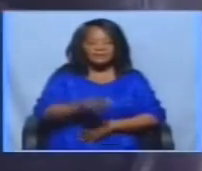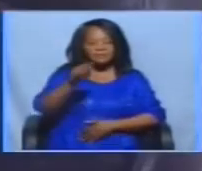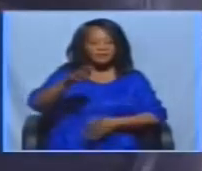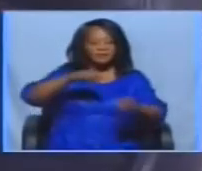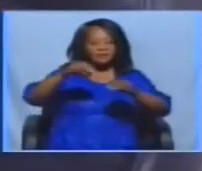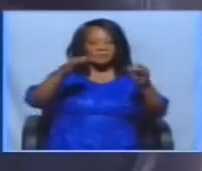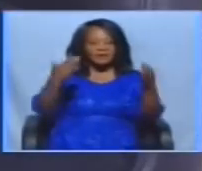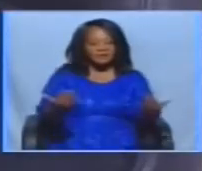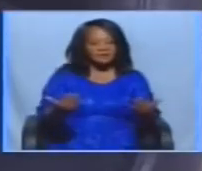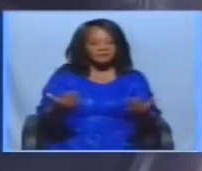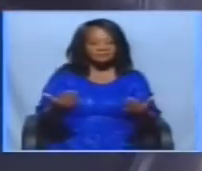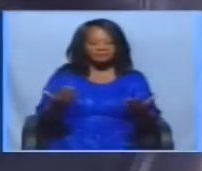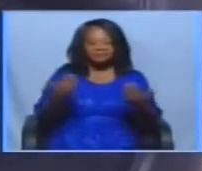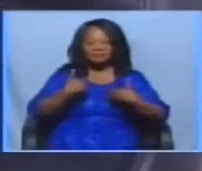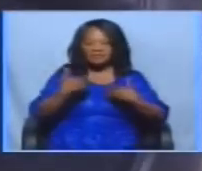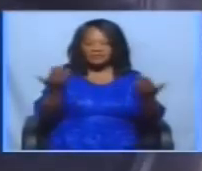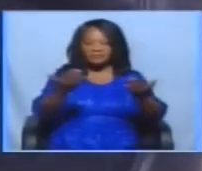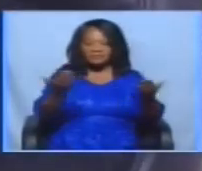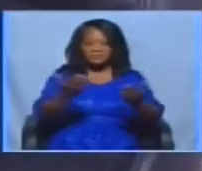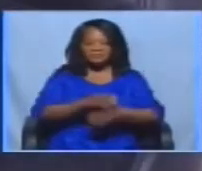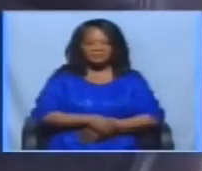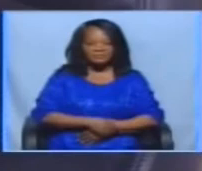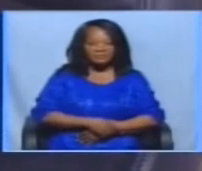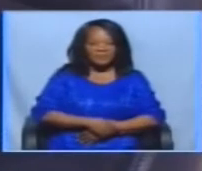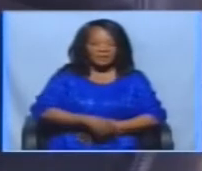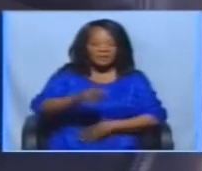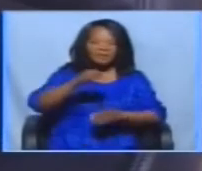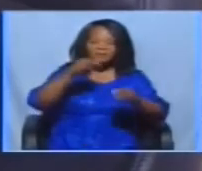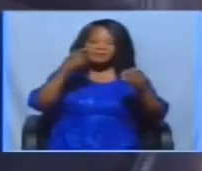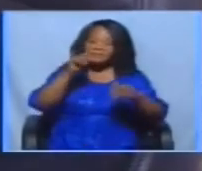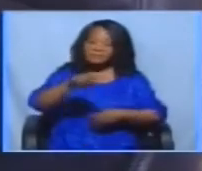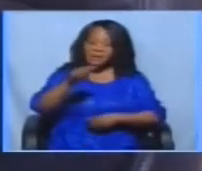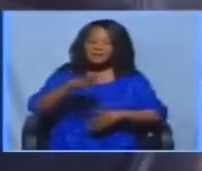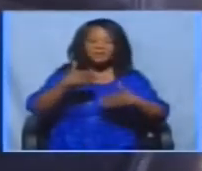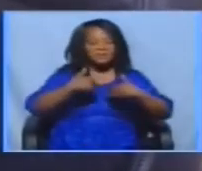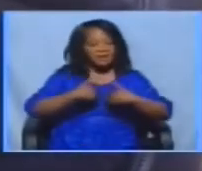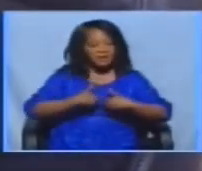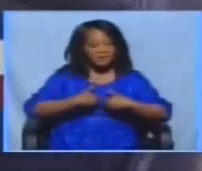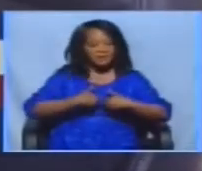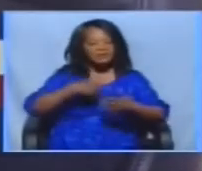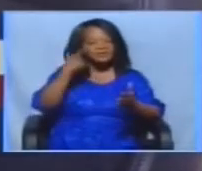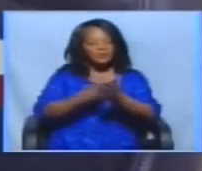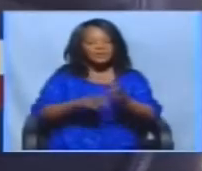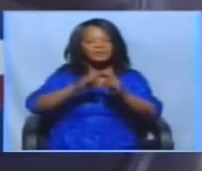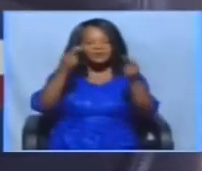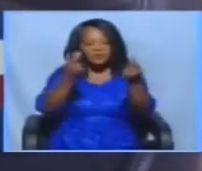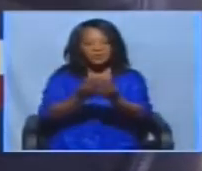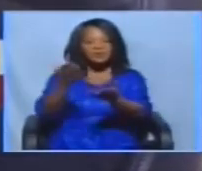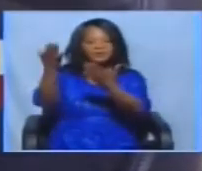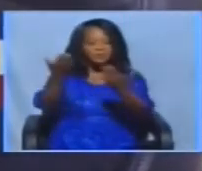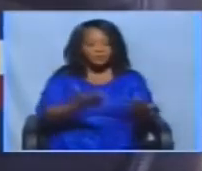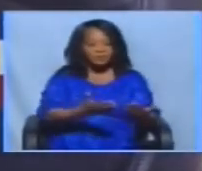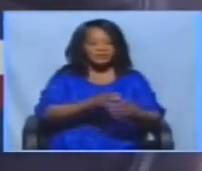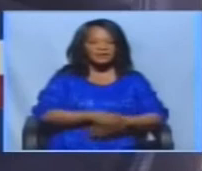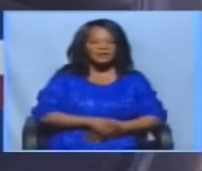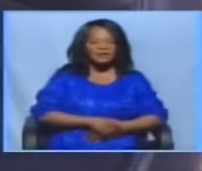The demands that we have are the demands the unions have brought to the bargaining table. And that bargaining process is